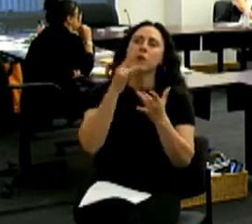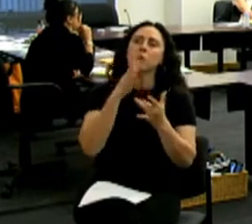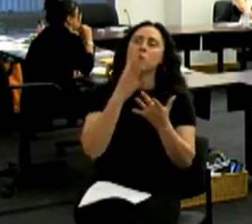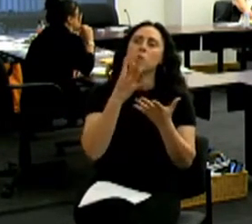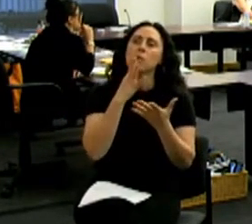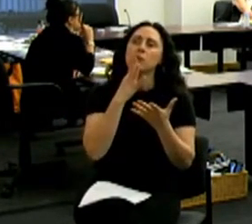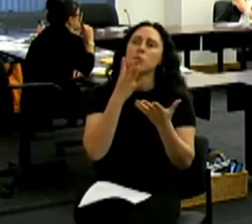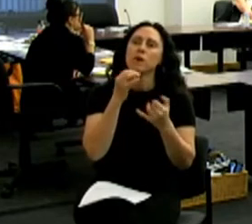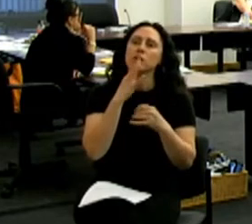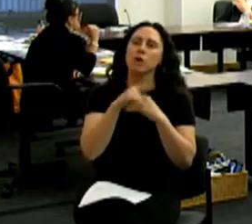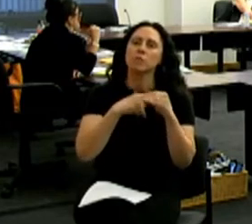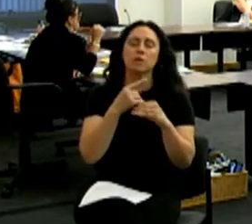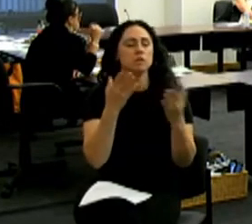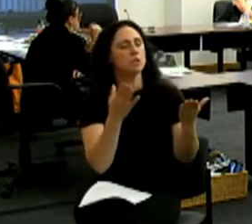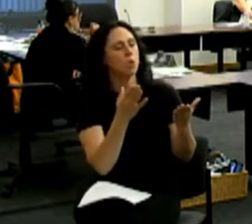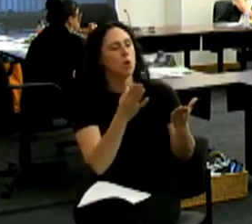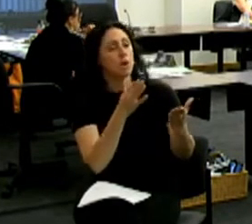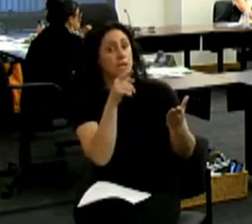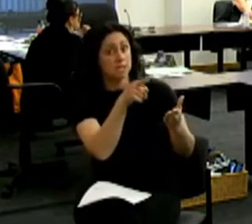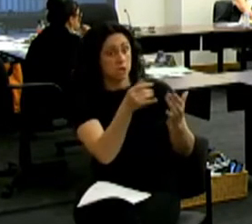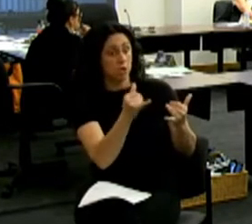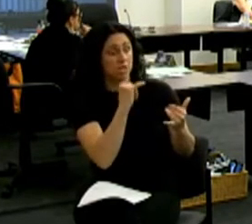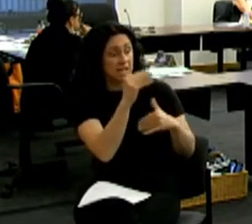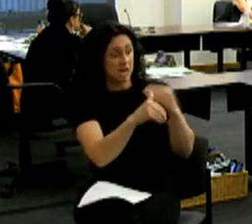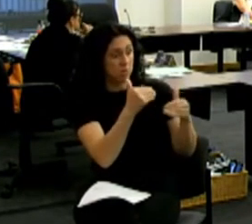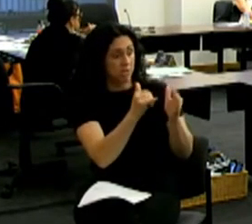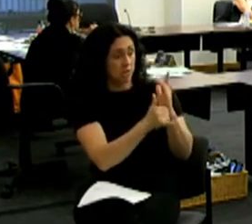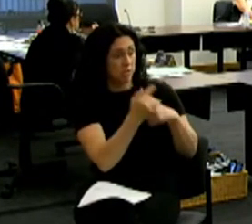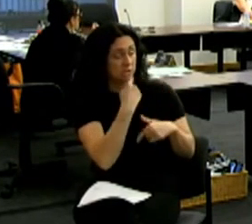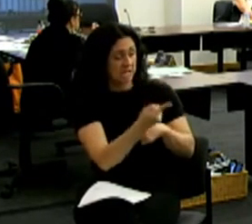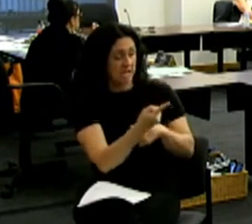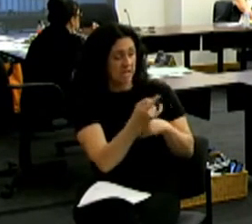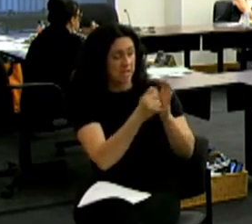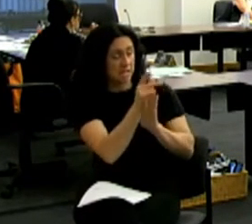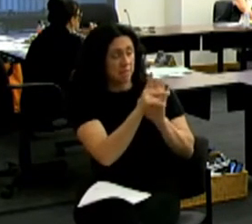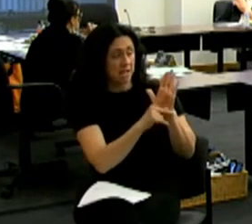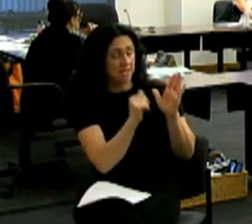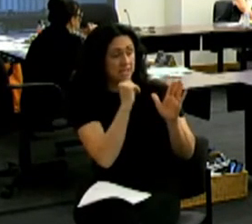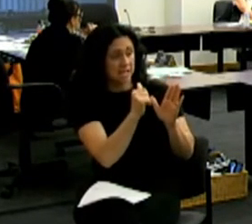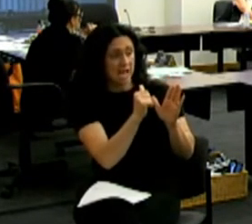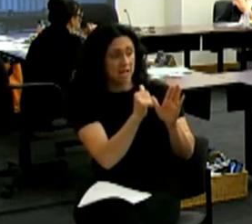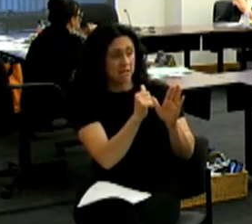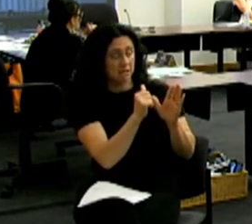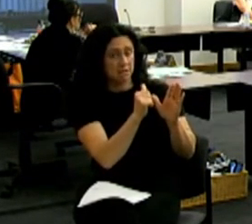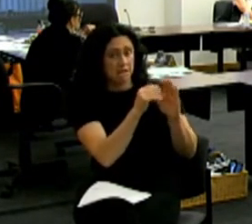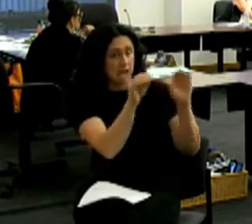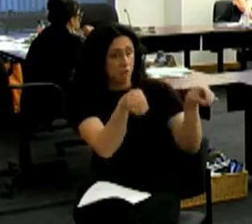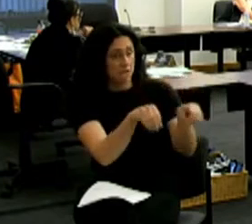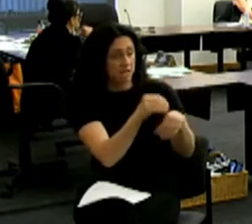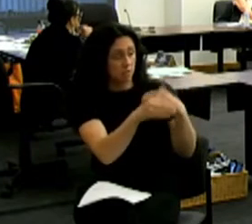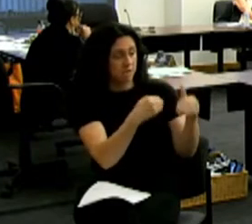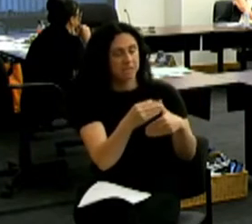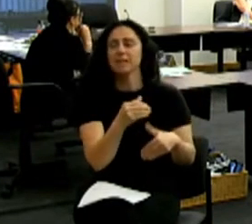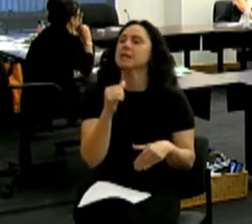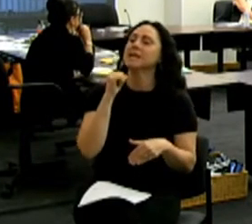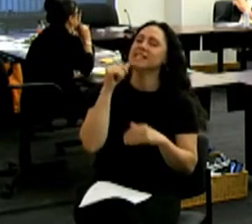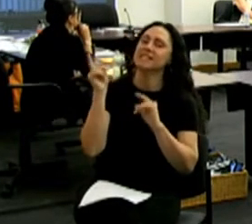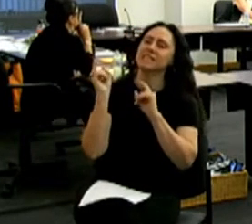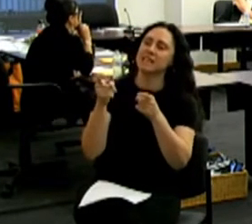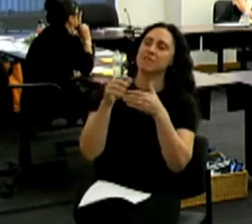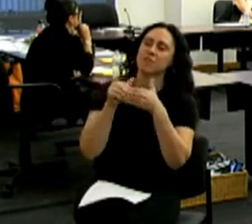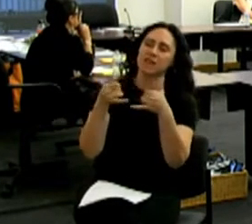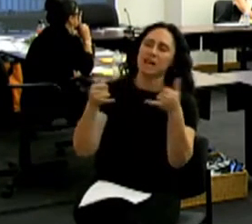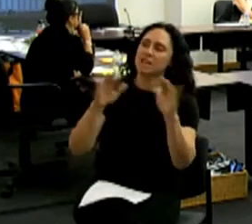bring that up. Thank you. So Maureen, is there currently not a process? Is that what you're saying? Does that policy not outline a process? Is that what you're saying? It doesn't give